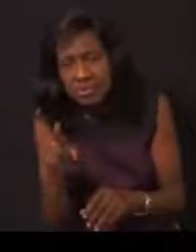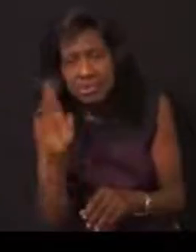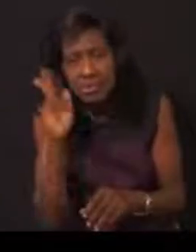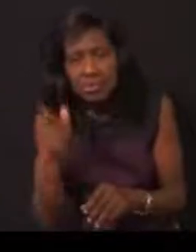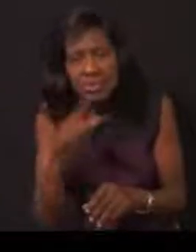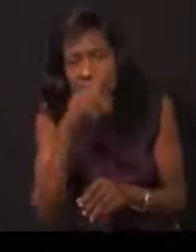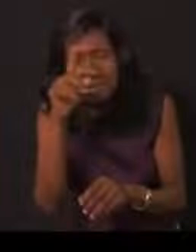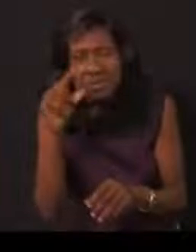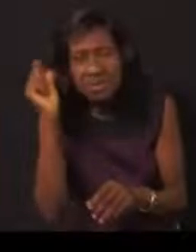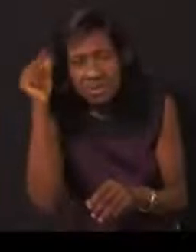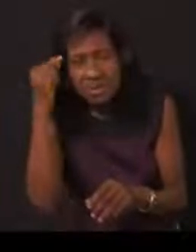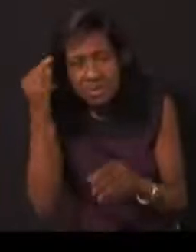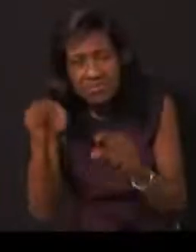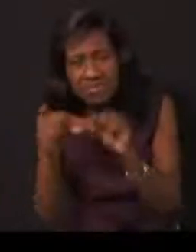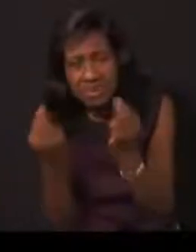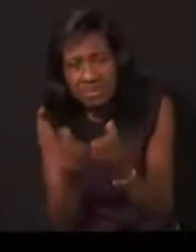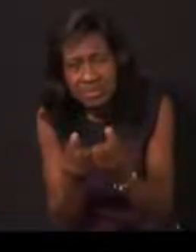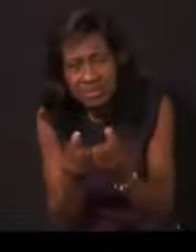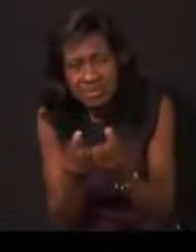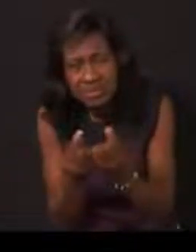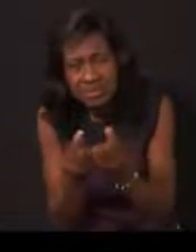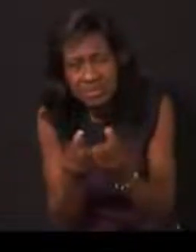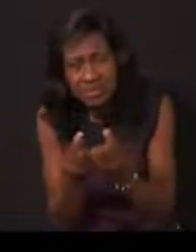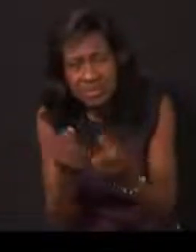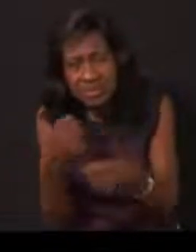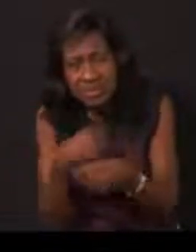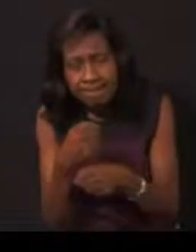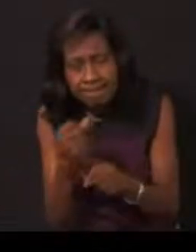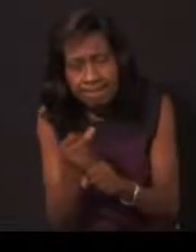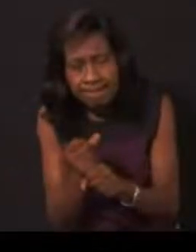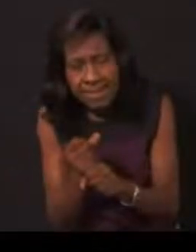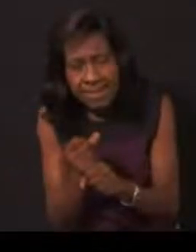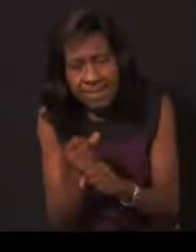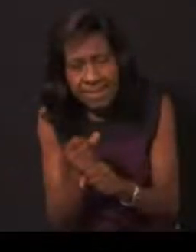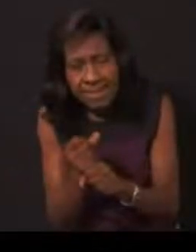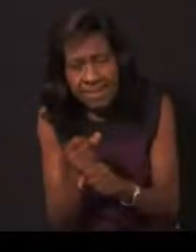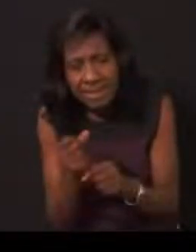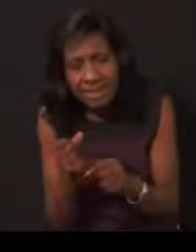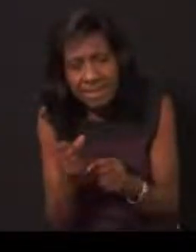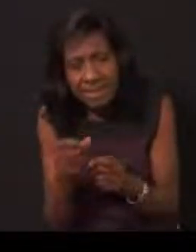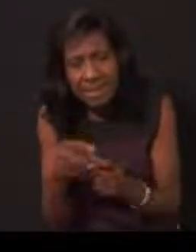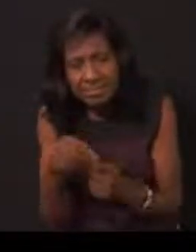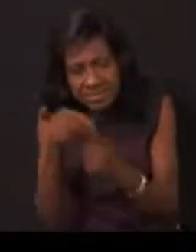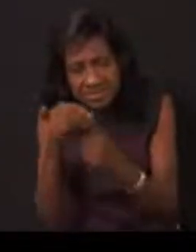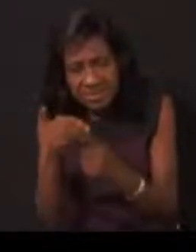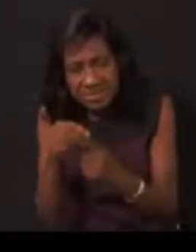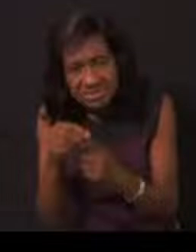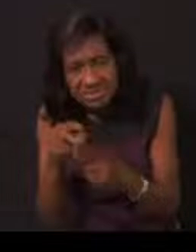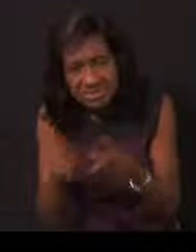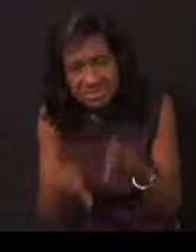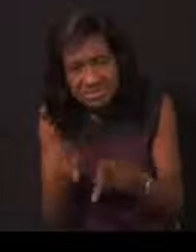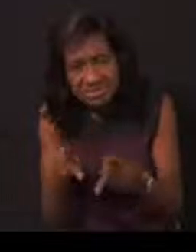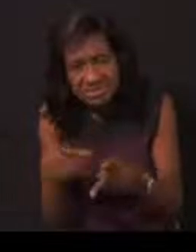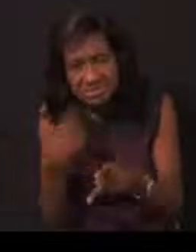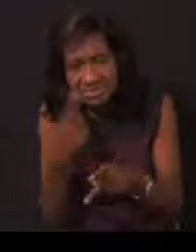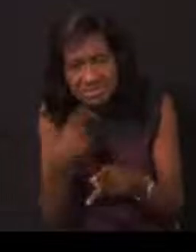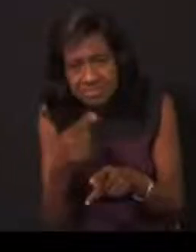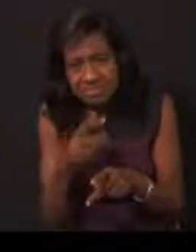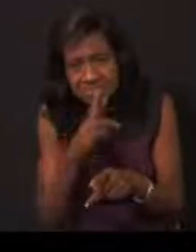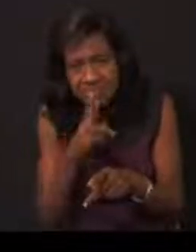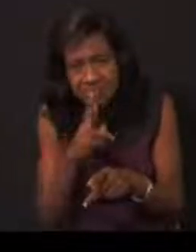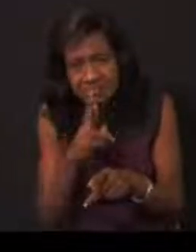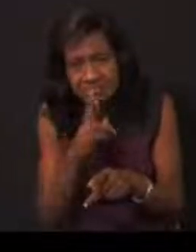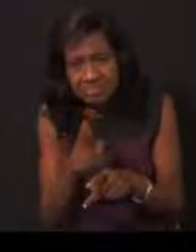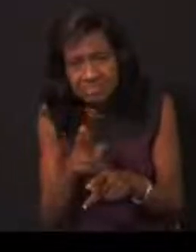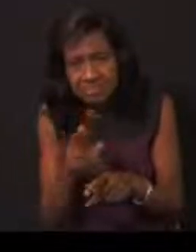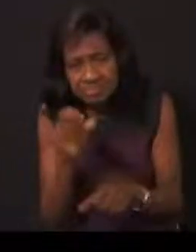prioritizing those families that are particularly vulnerable in terms of the fact that the breadwinner might be self-employed, or where we've